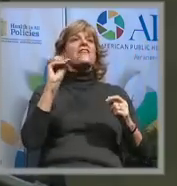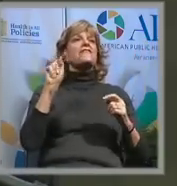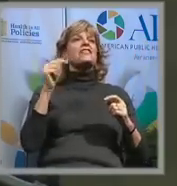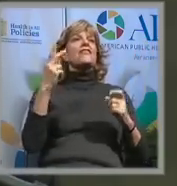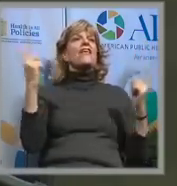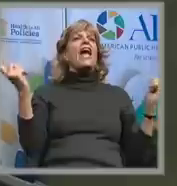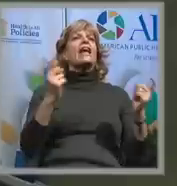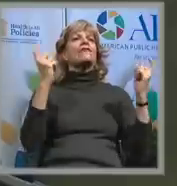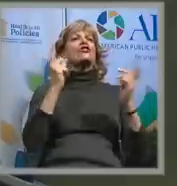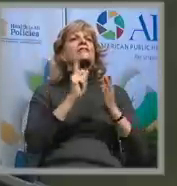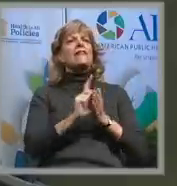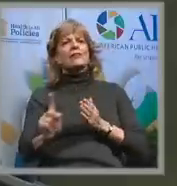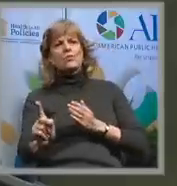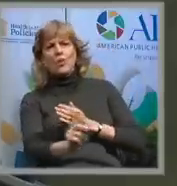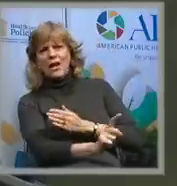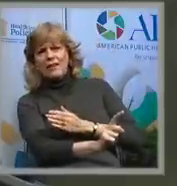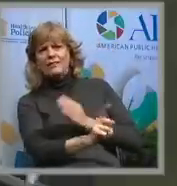anniversary